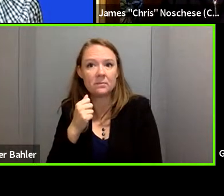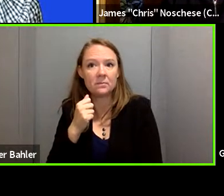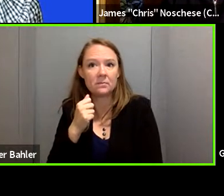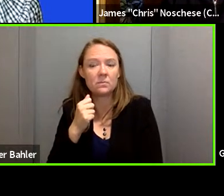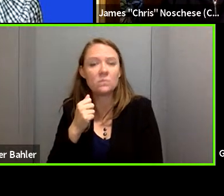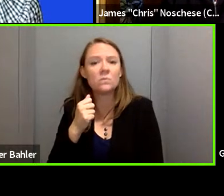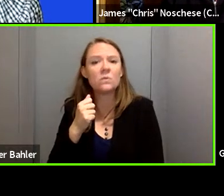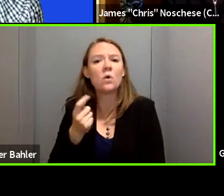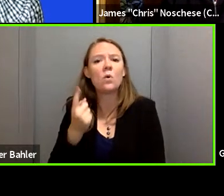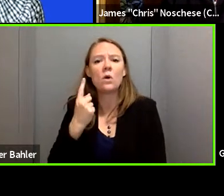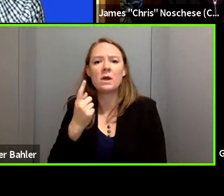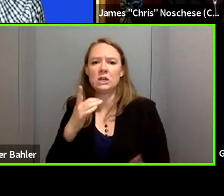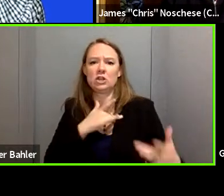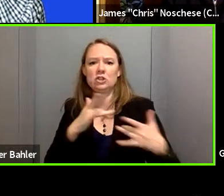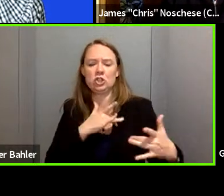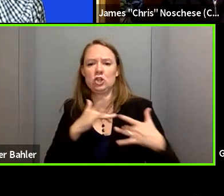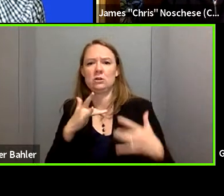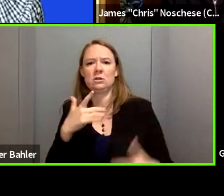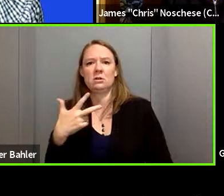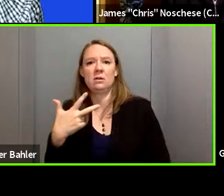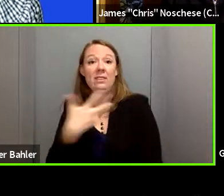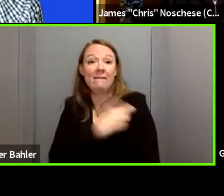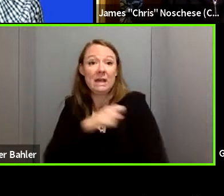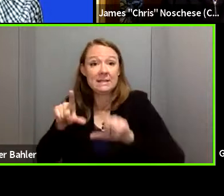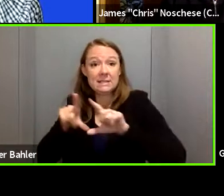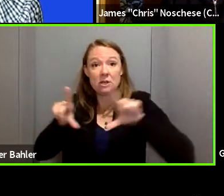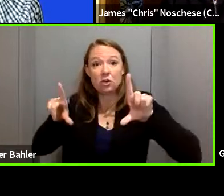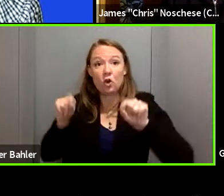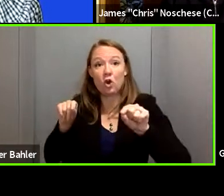One of my concerns is that the vaccine card